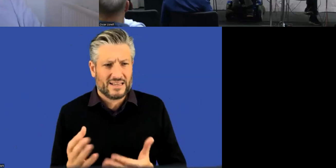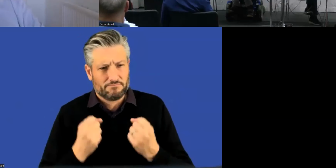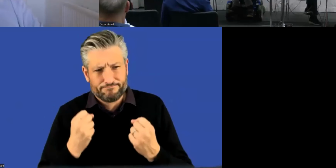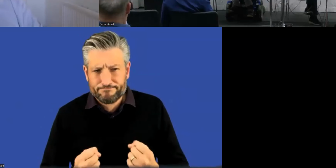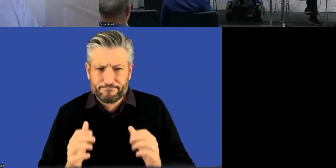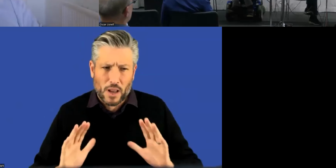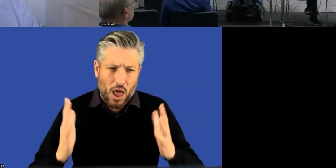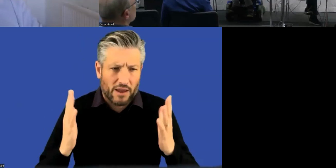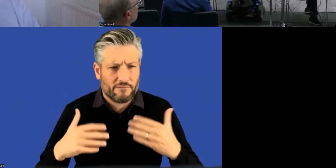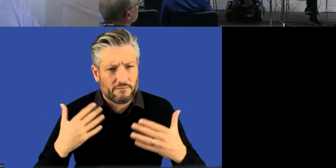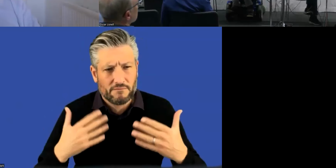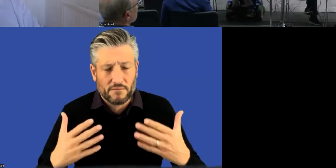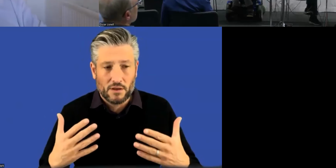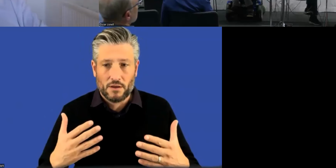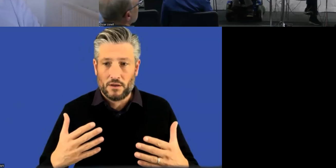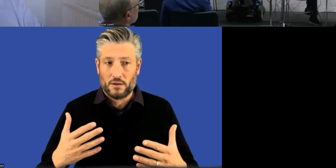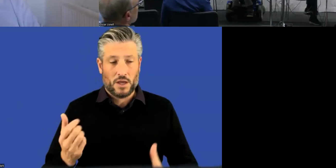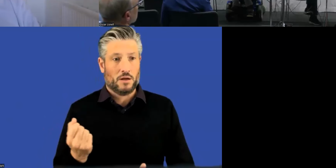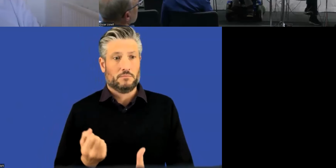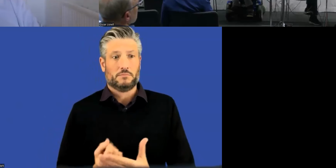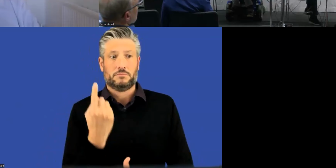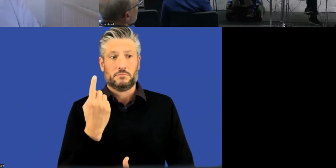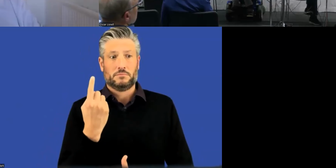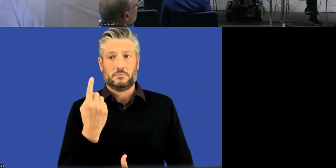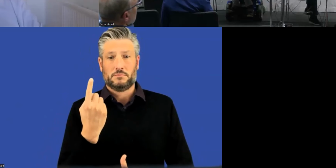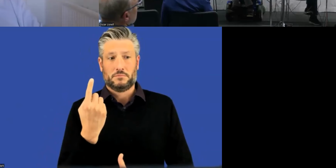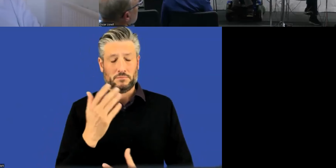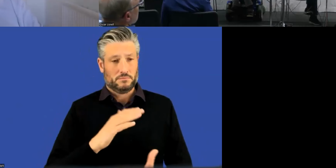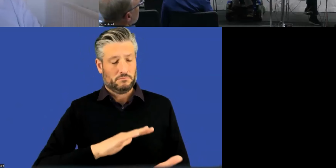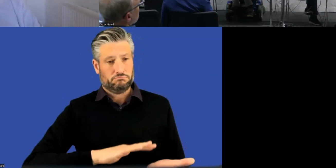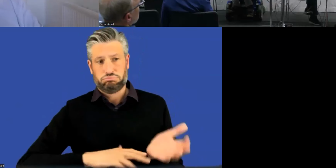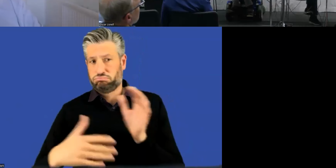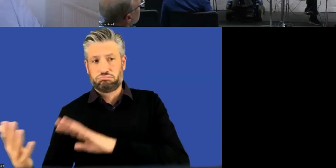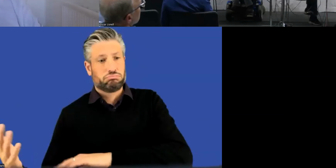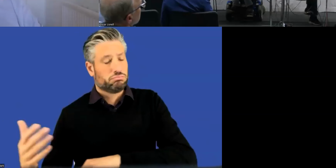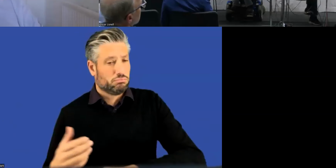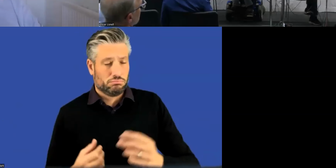how unbelievable that was for something like that to happen in a second.